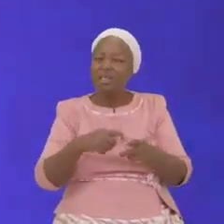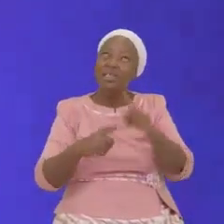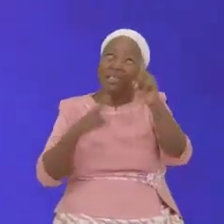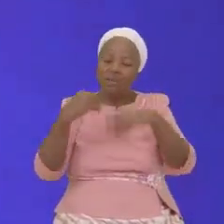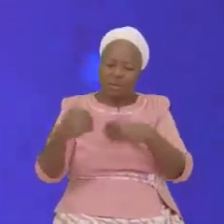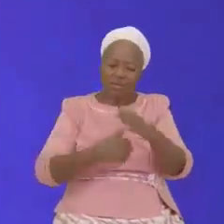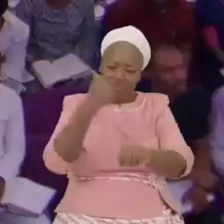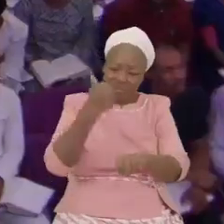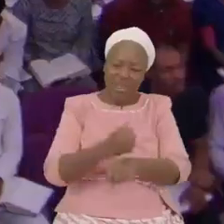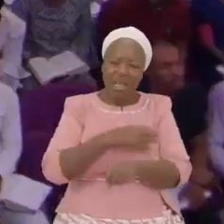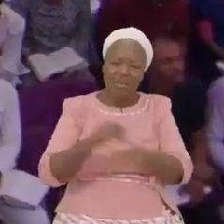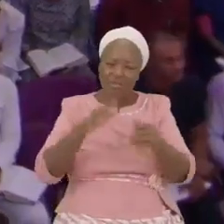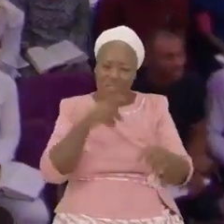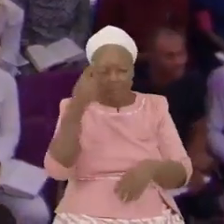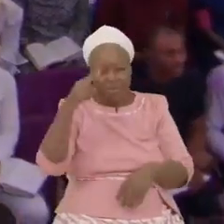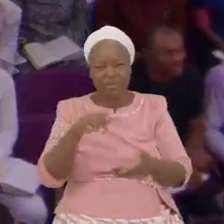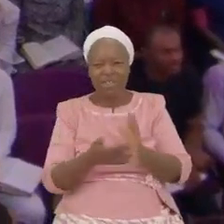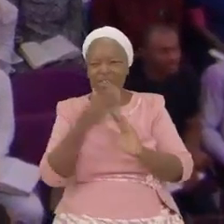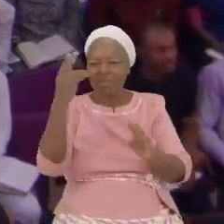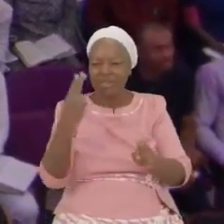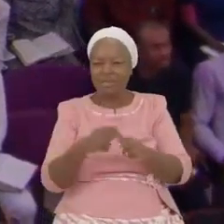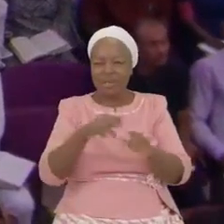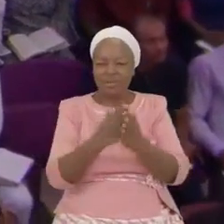in Jesus' name. Look at